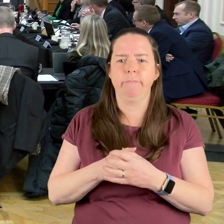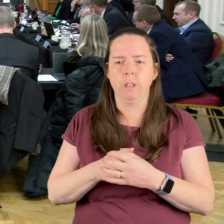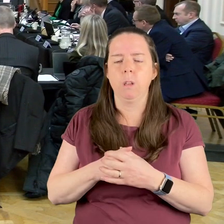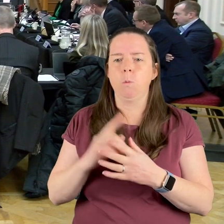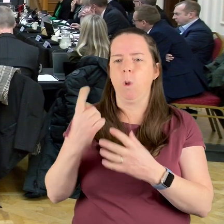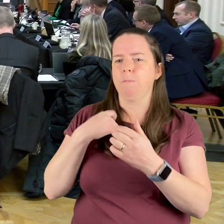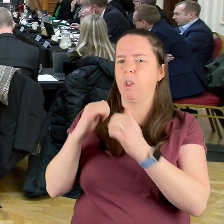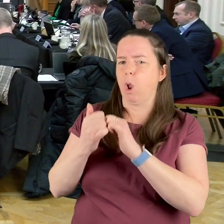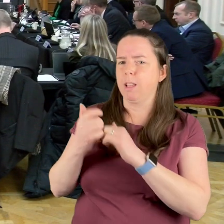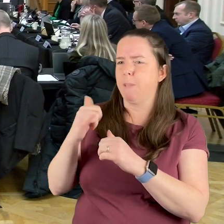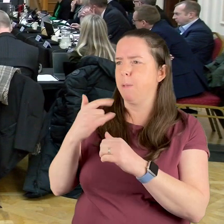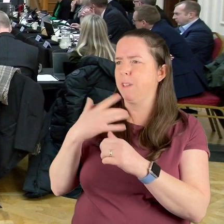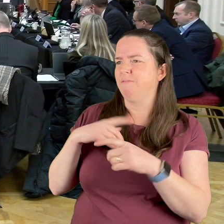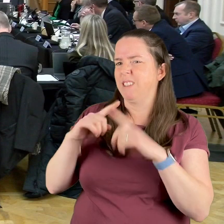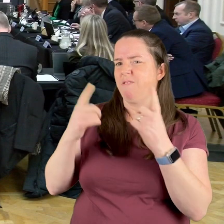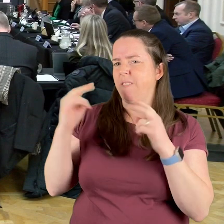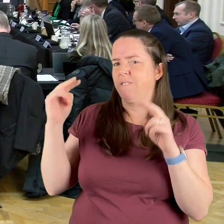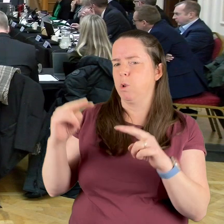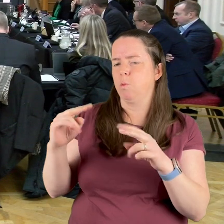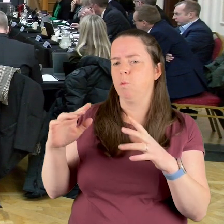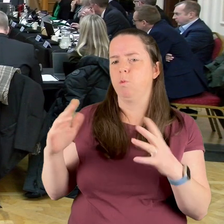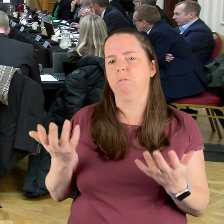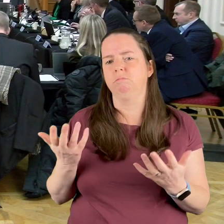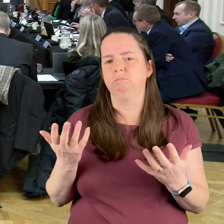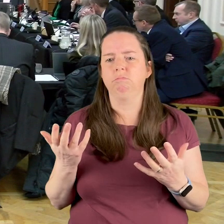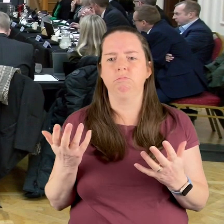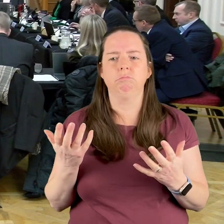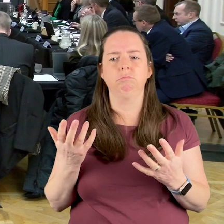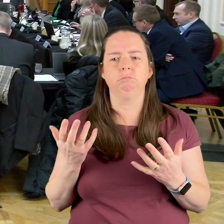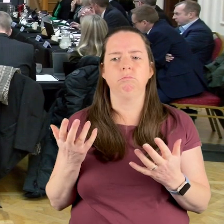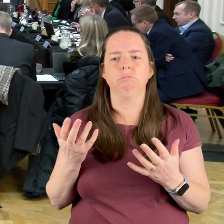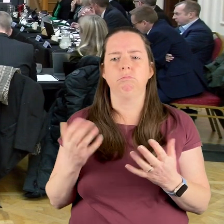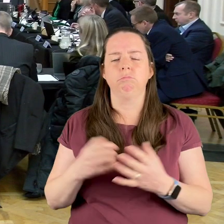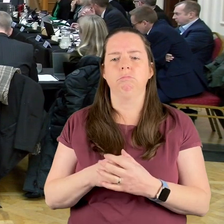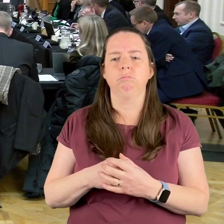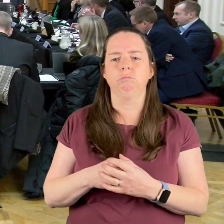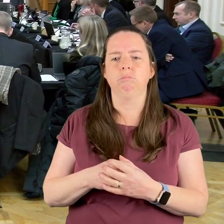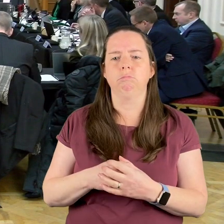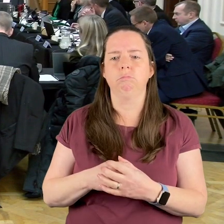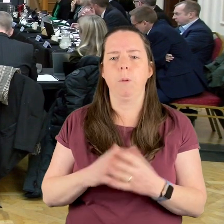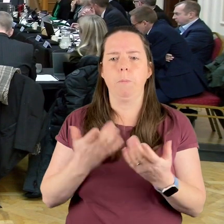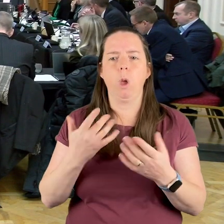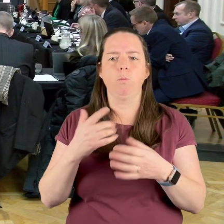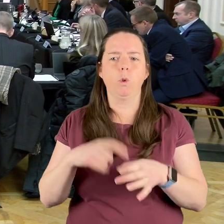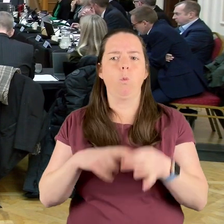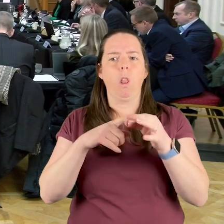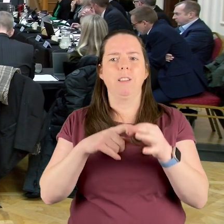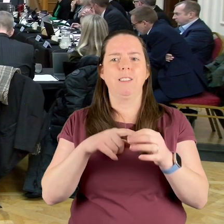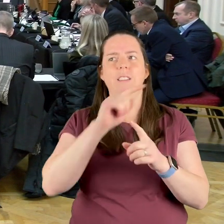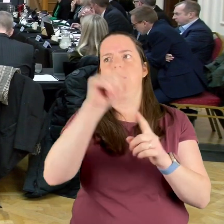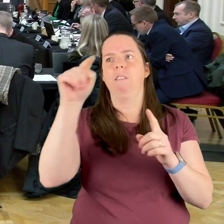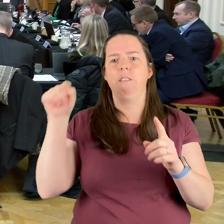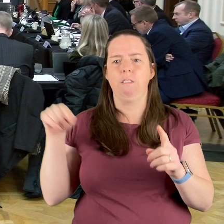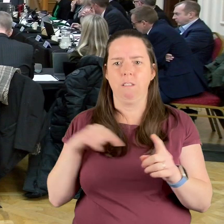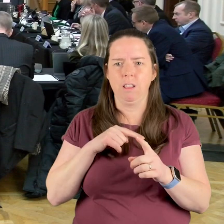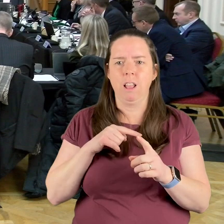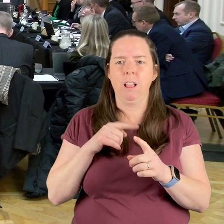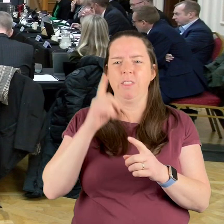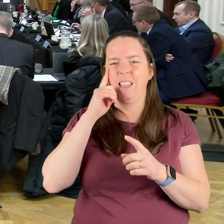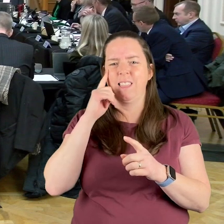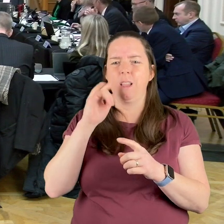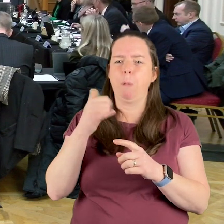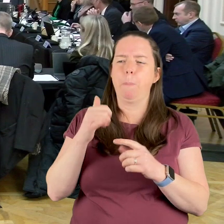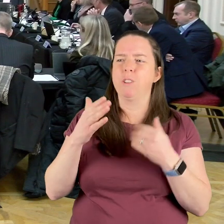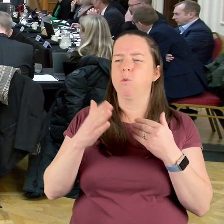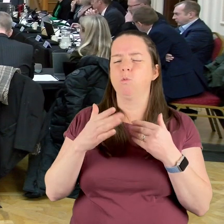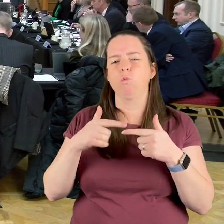because there's always been a huge amount of other stuff to do. But one of my colleagues might want to have a different view on that. But